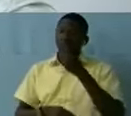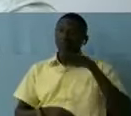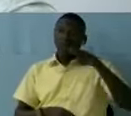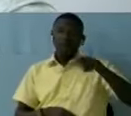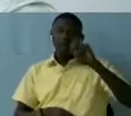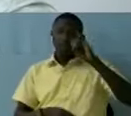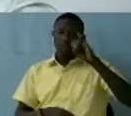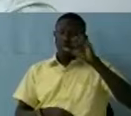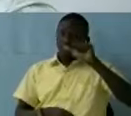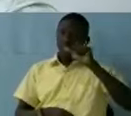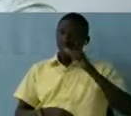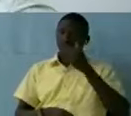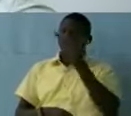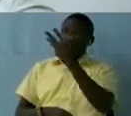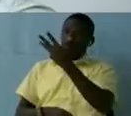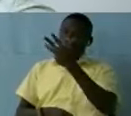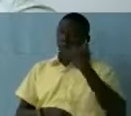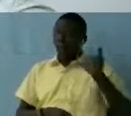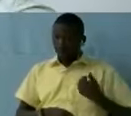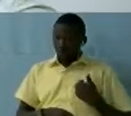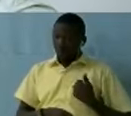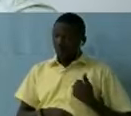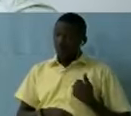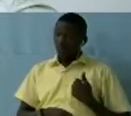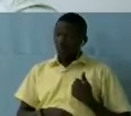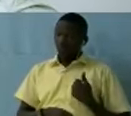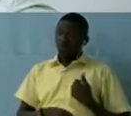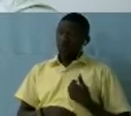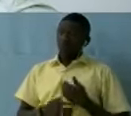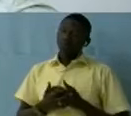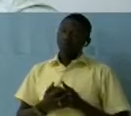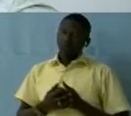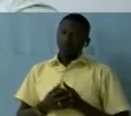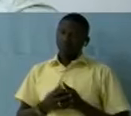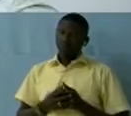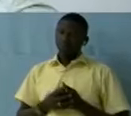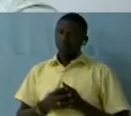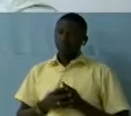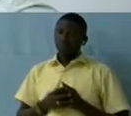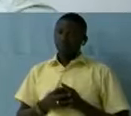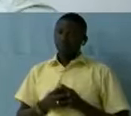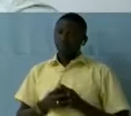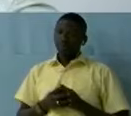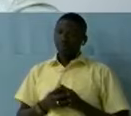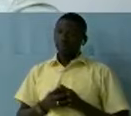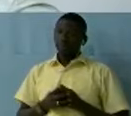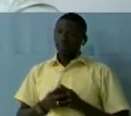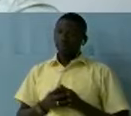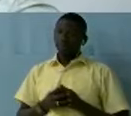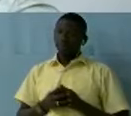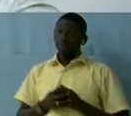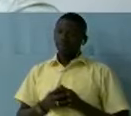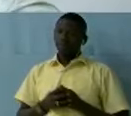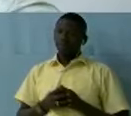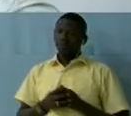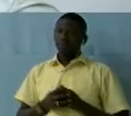folo menu mamma ko men keta nyi NIA mo kolonto la koluti TRRC la karola. Let